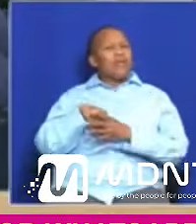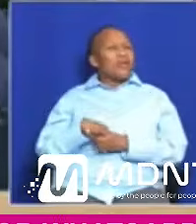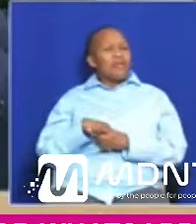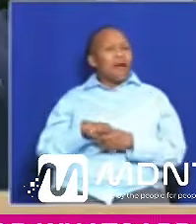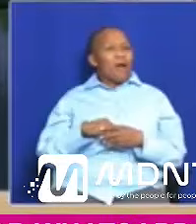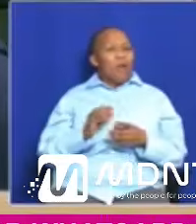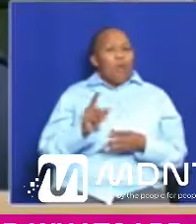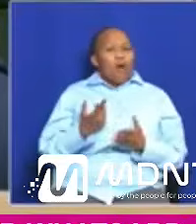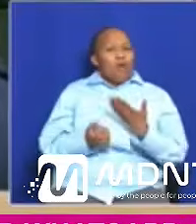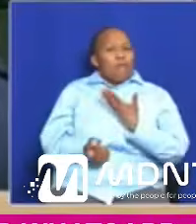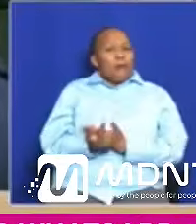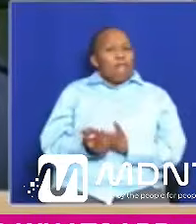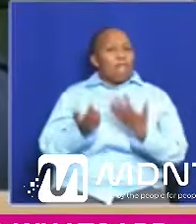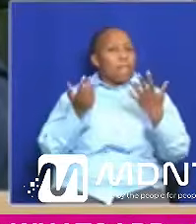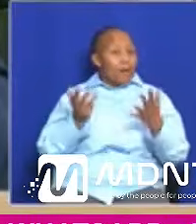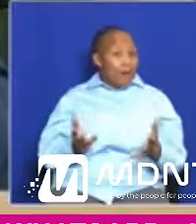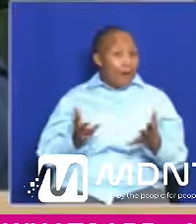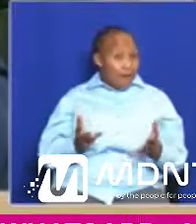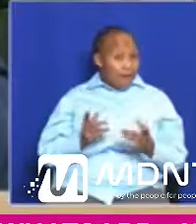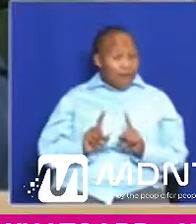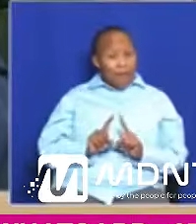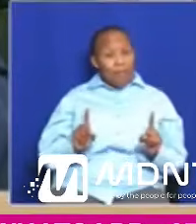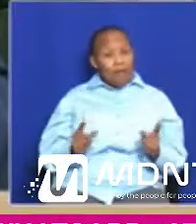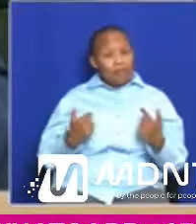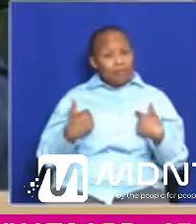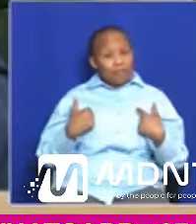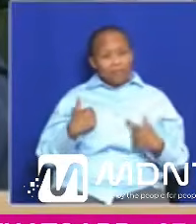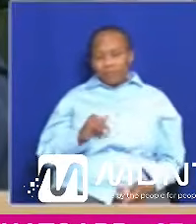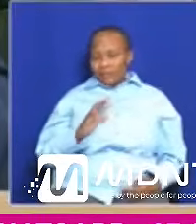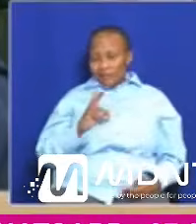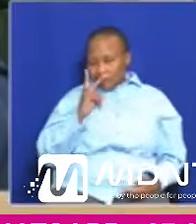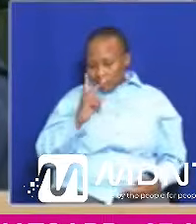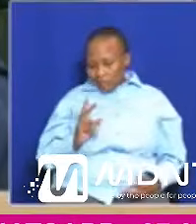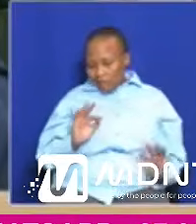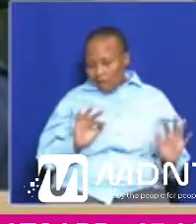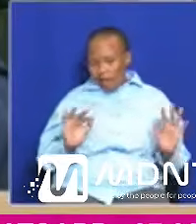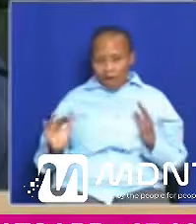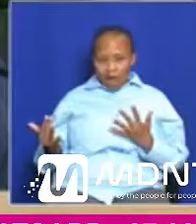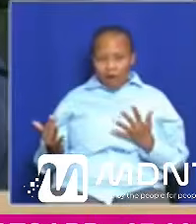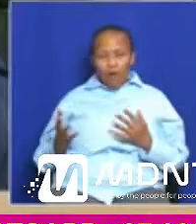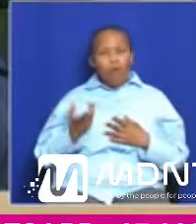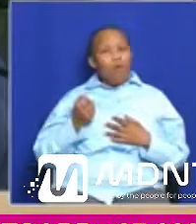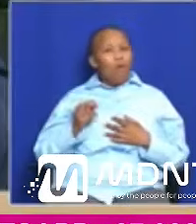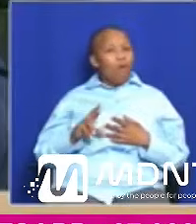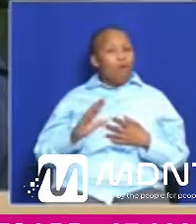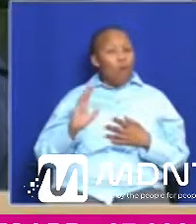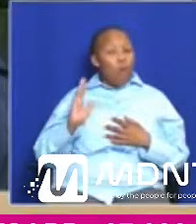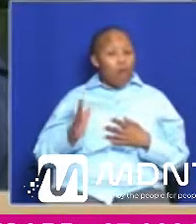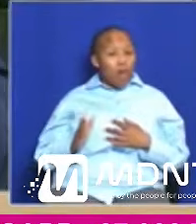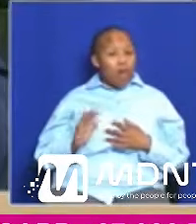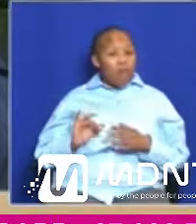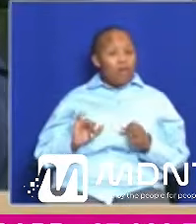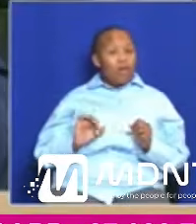is I do not see how it will be or would be implicated by what happens